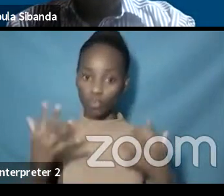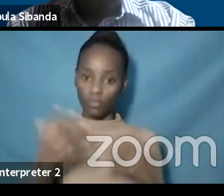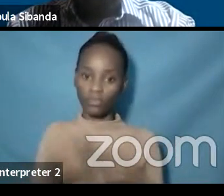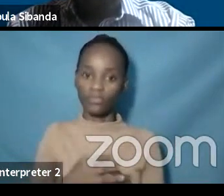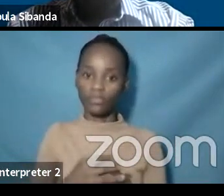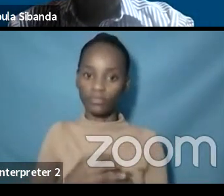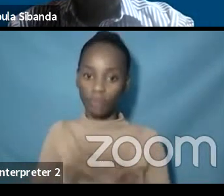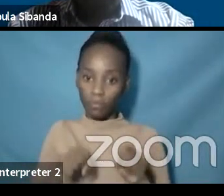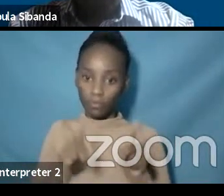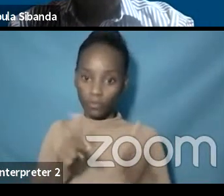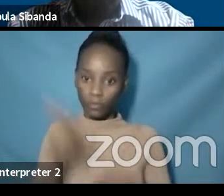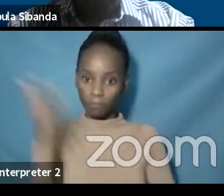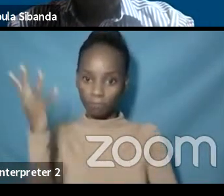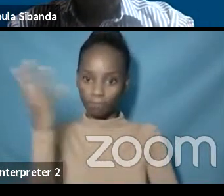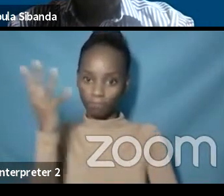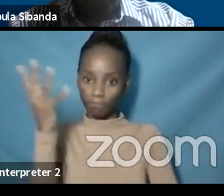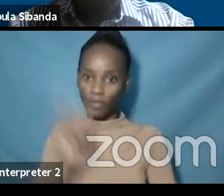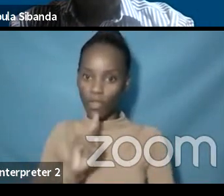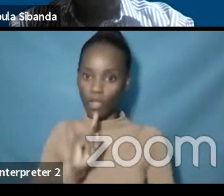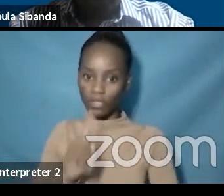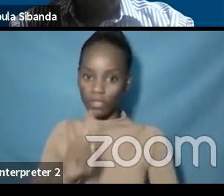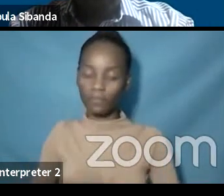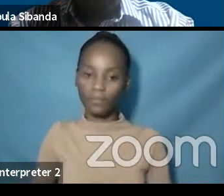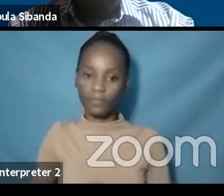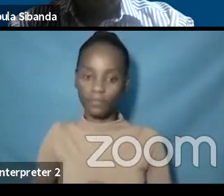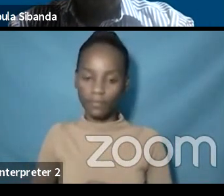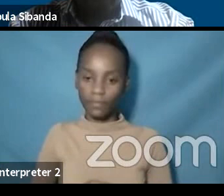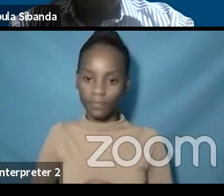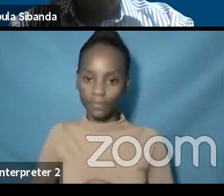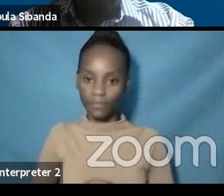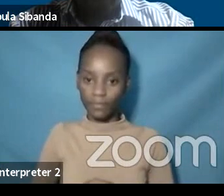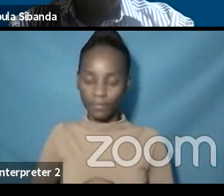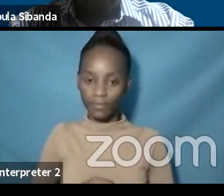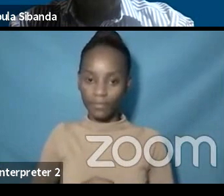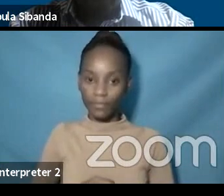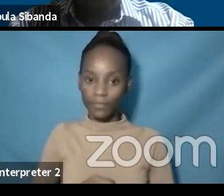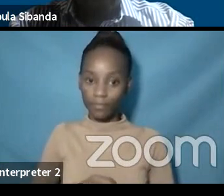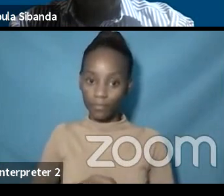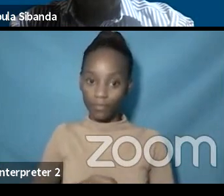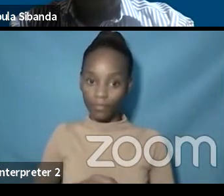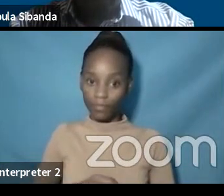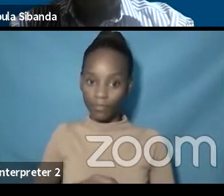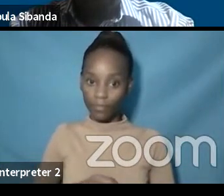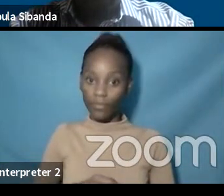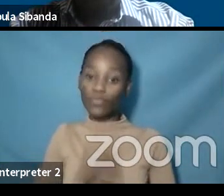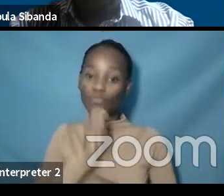It is a huge task that